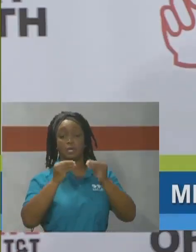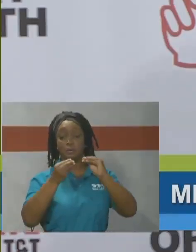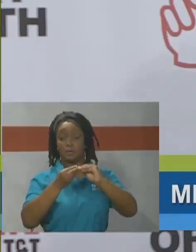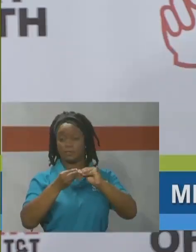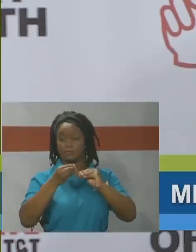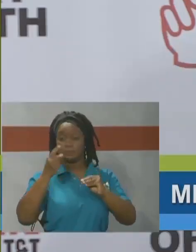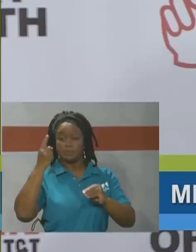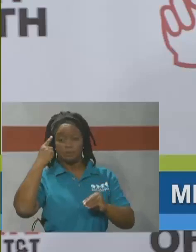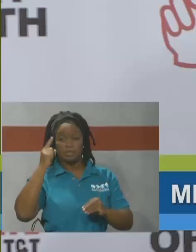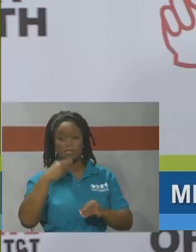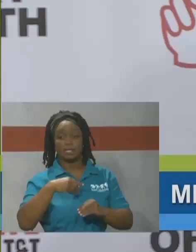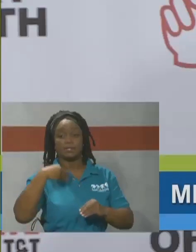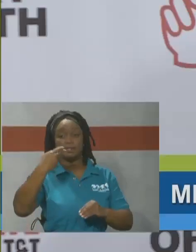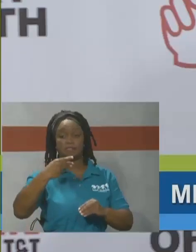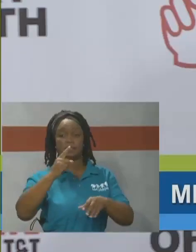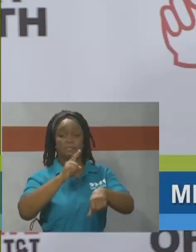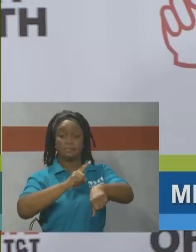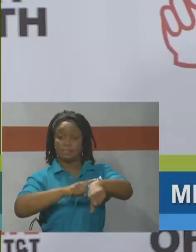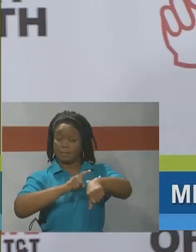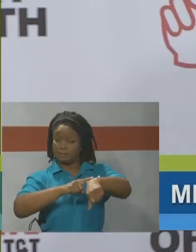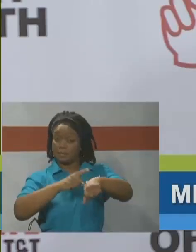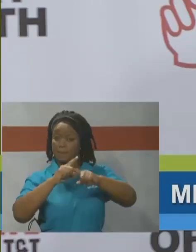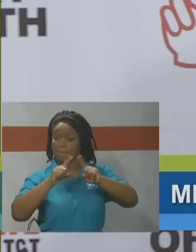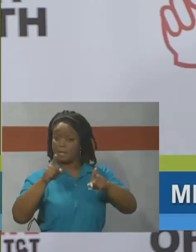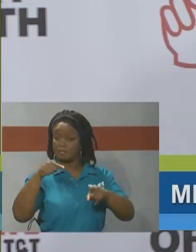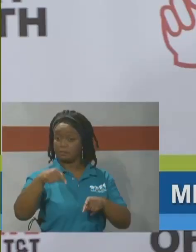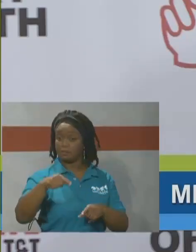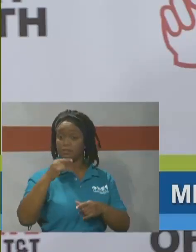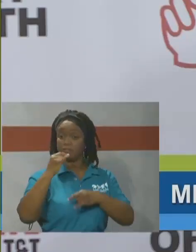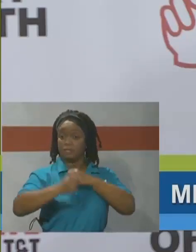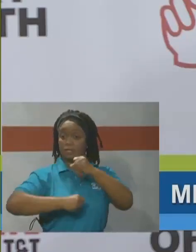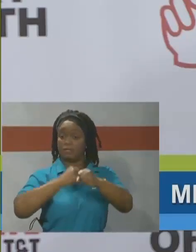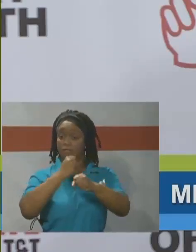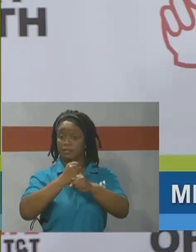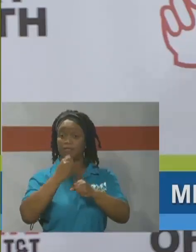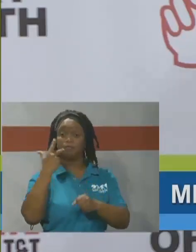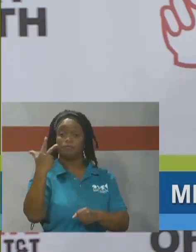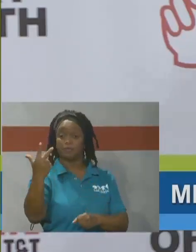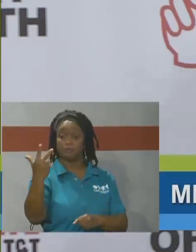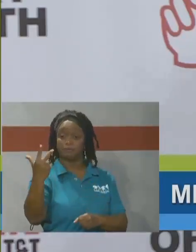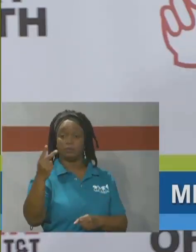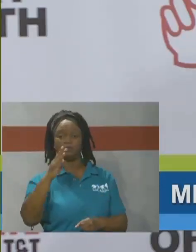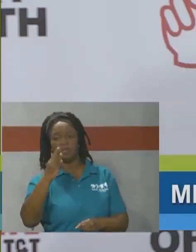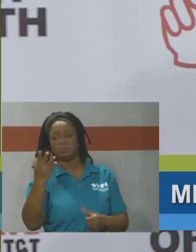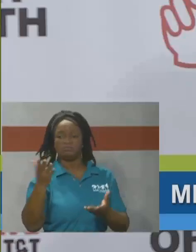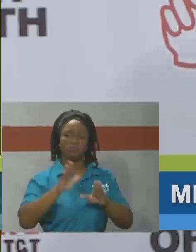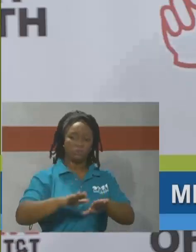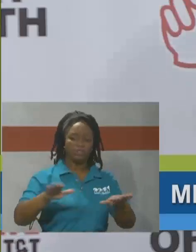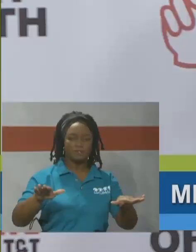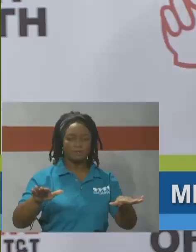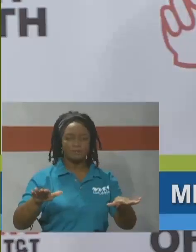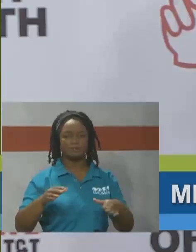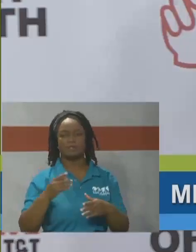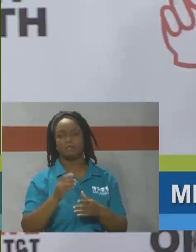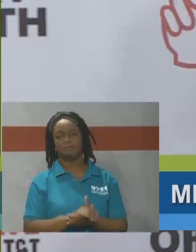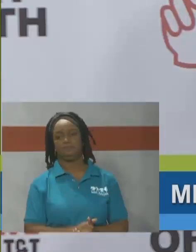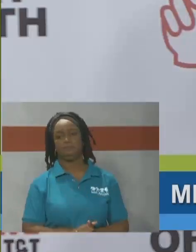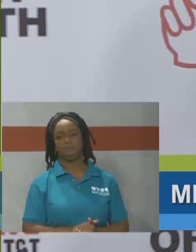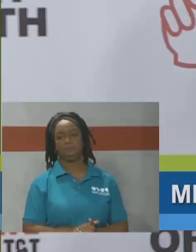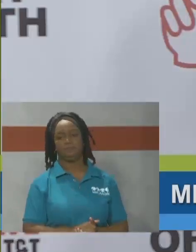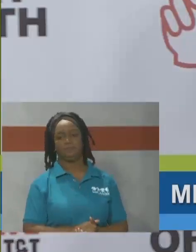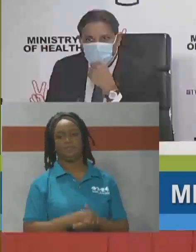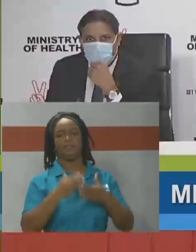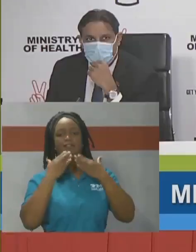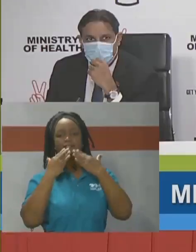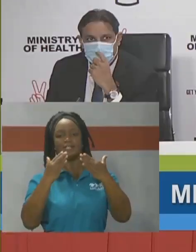But so far, since the year started, we've had about 3 or 4 of those cases. Thank you. Thank you very much, Dr.